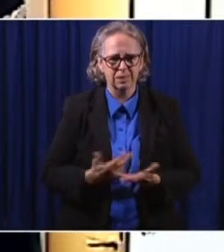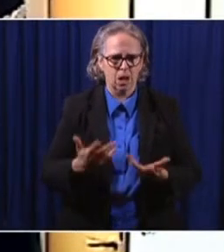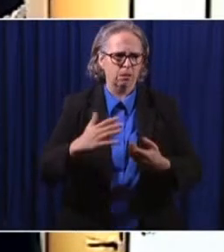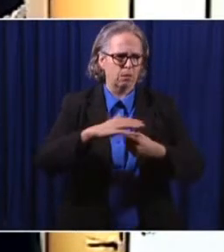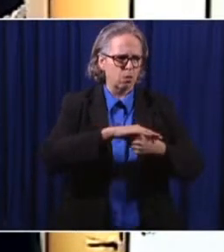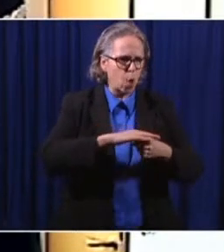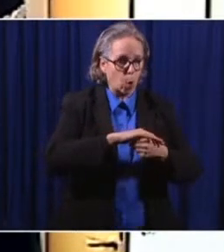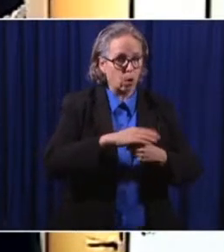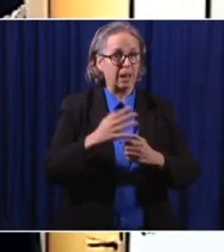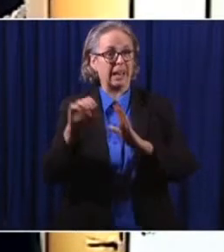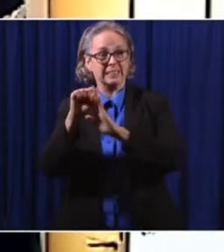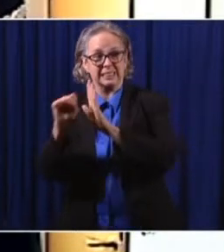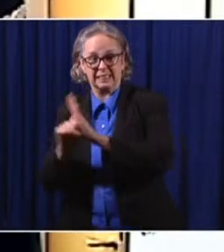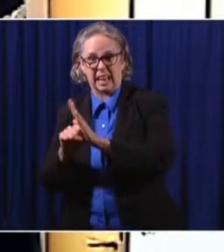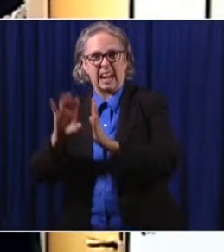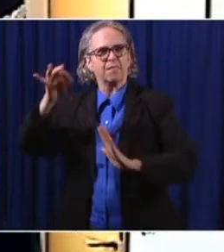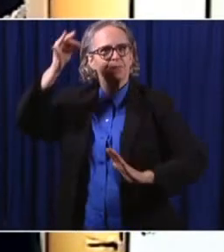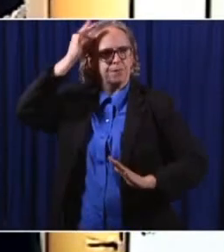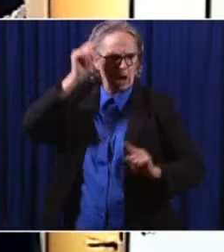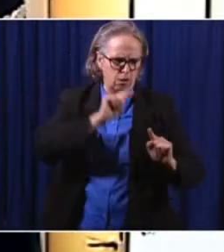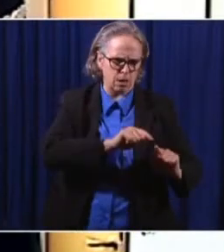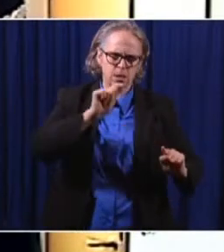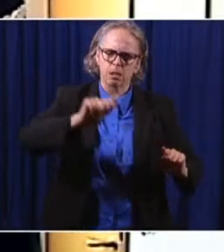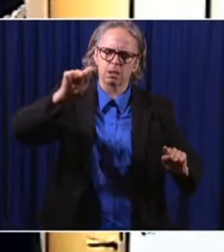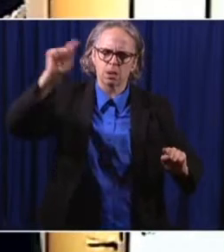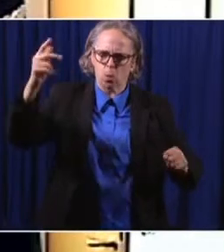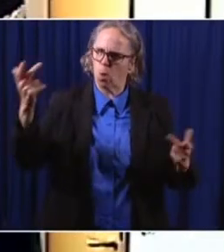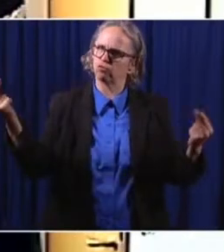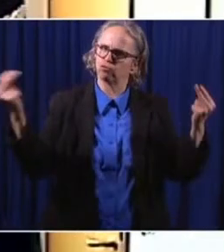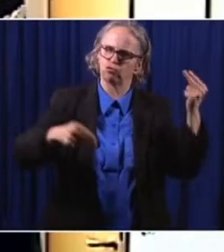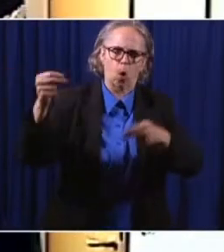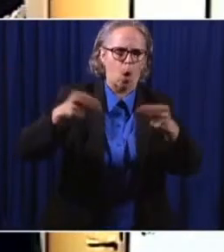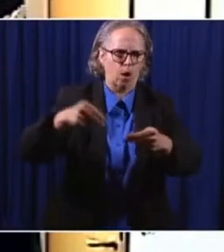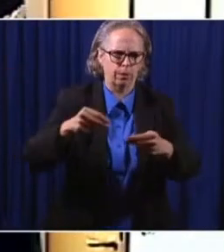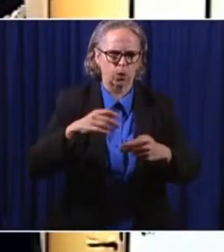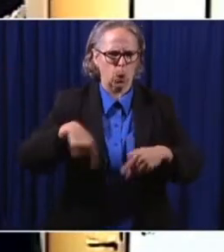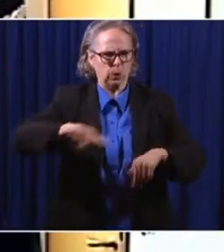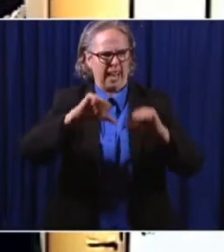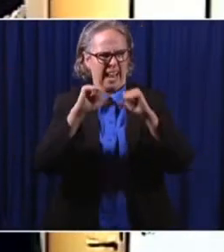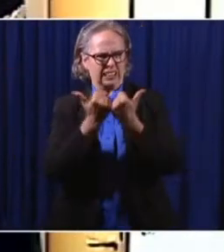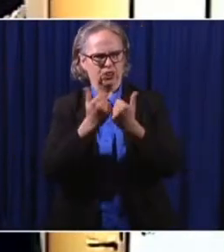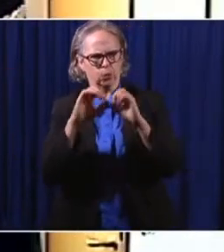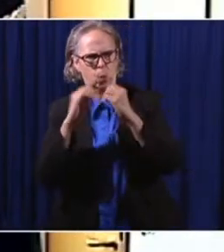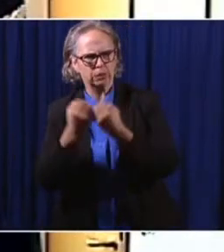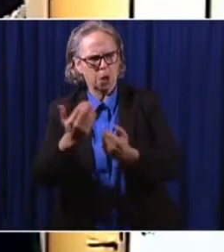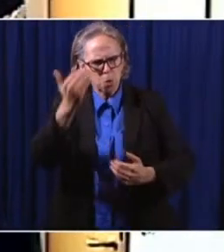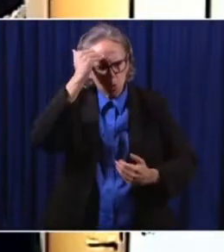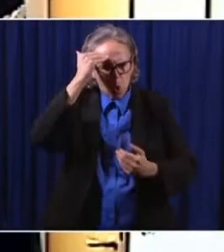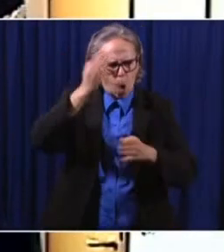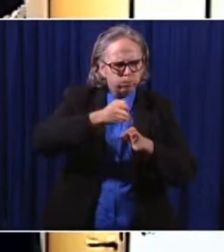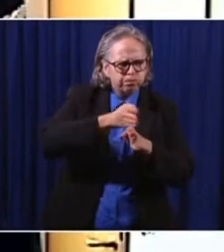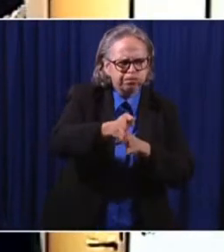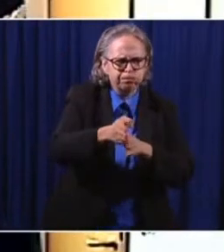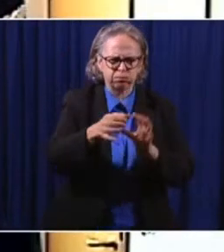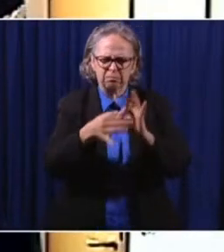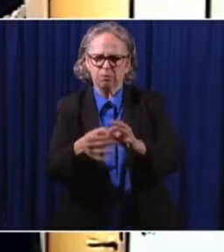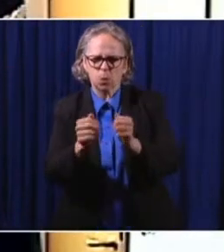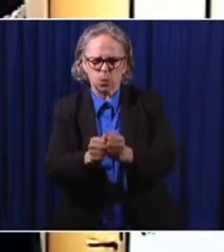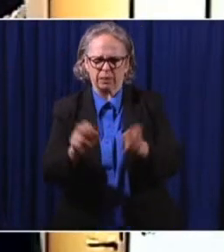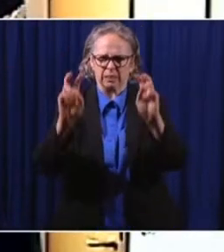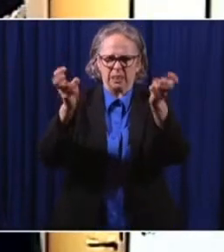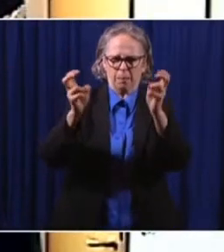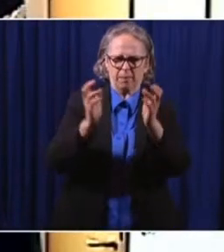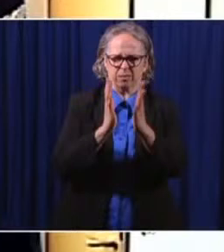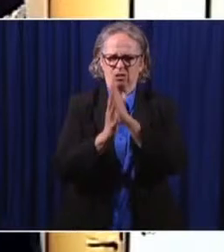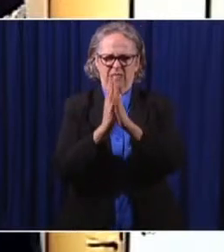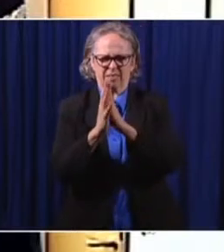federal entities that all have a significant amount of knowledge and resources to bring to bear. And partnering with the